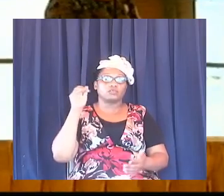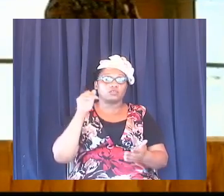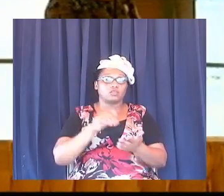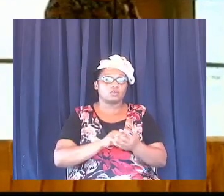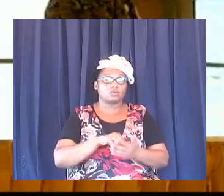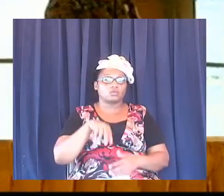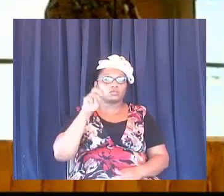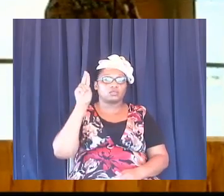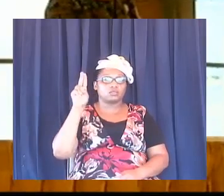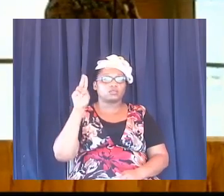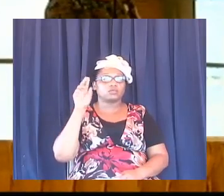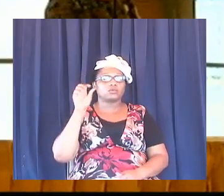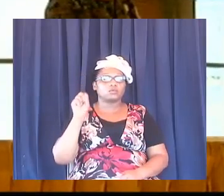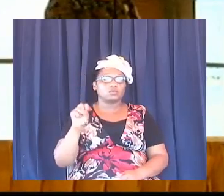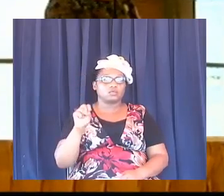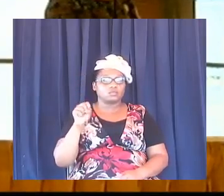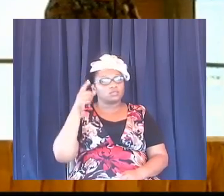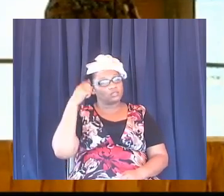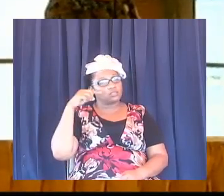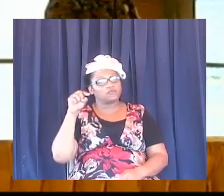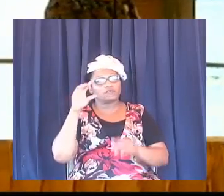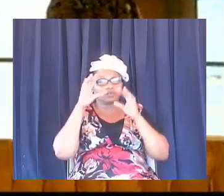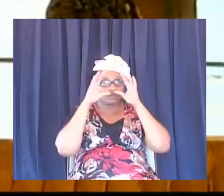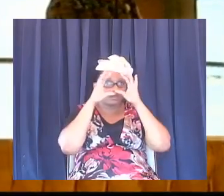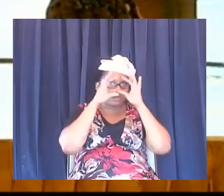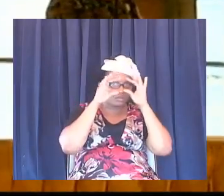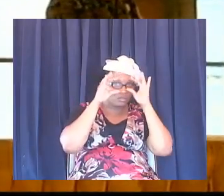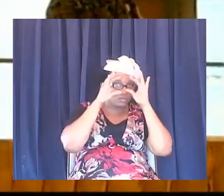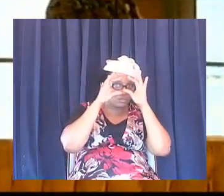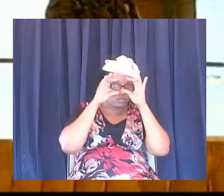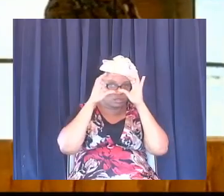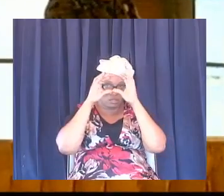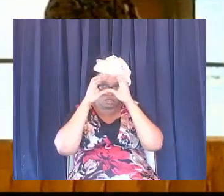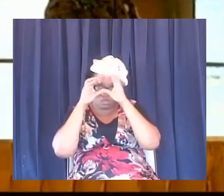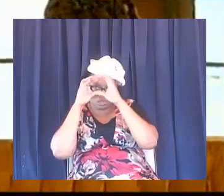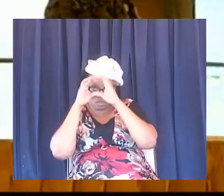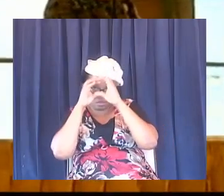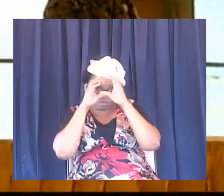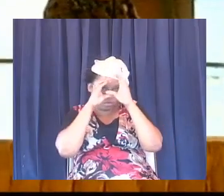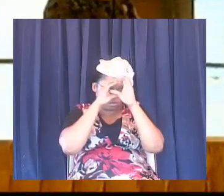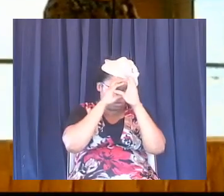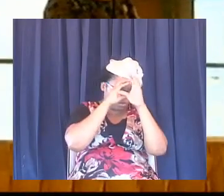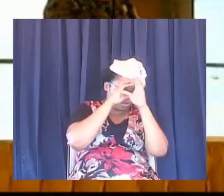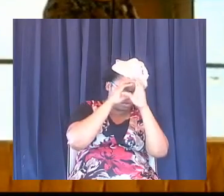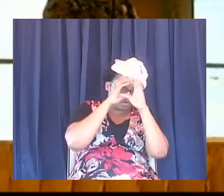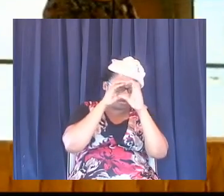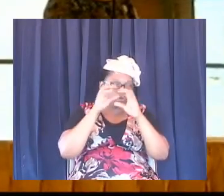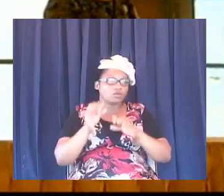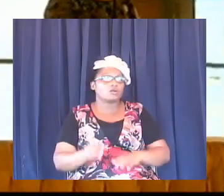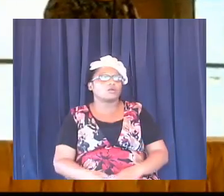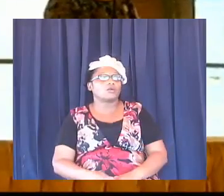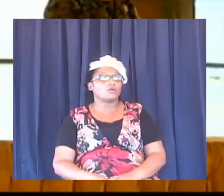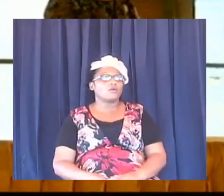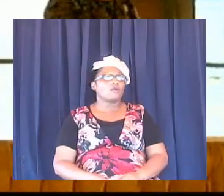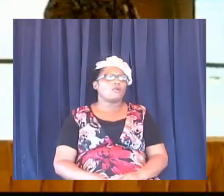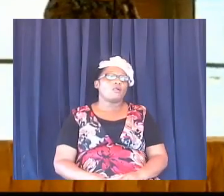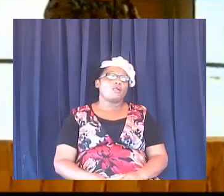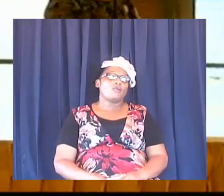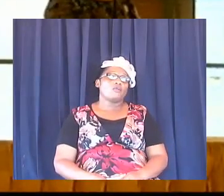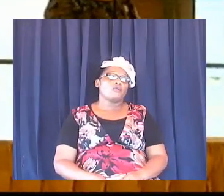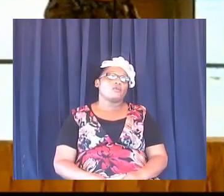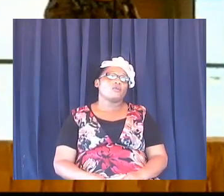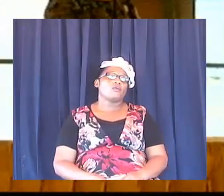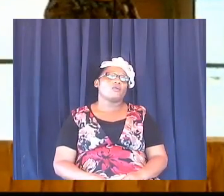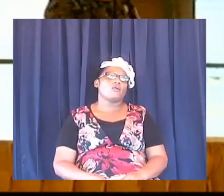don't want to, because I might not know, but probably 2 other saints could run come with 4,000 US and say, see, here, go and go buy